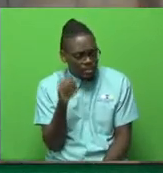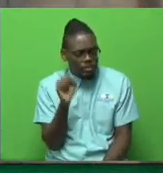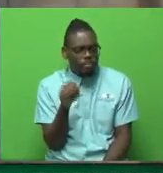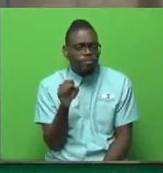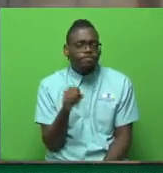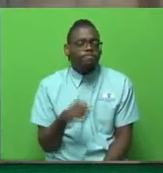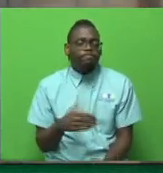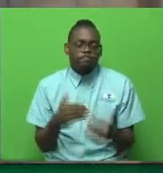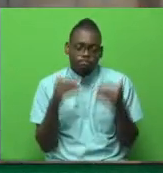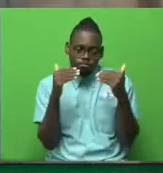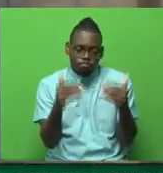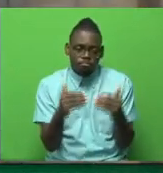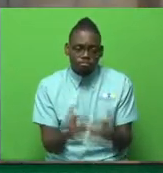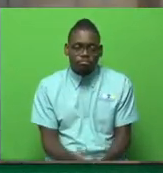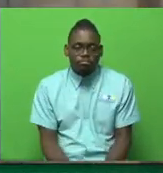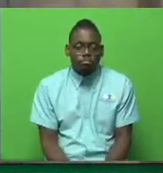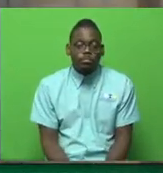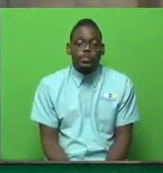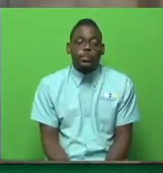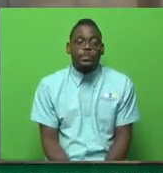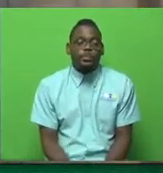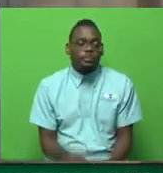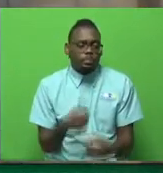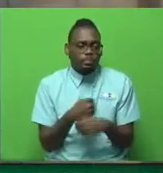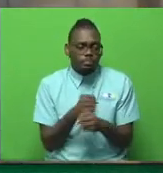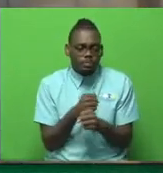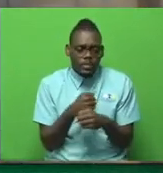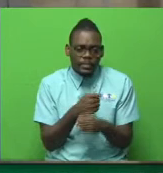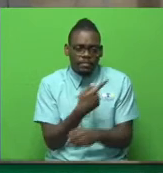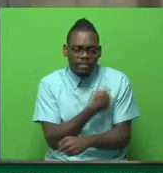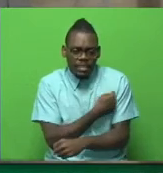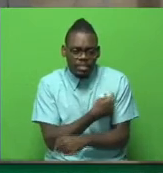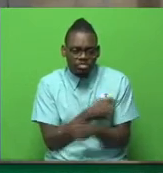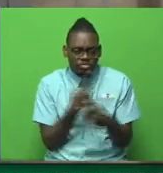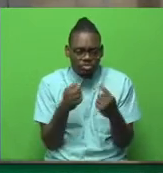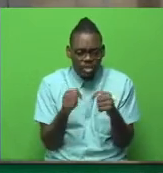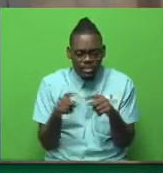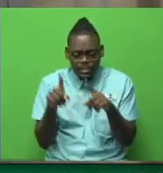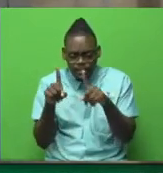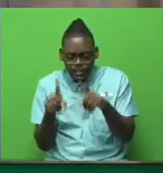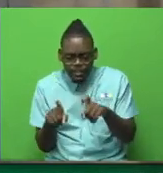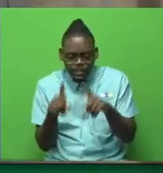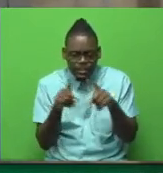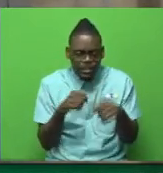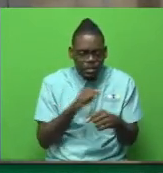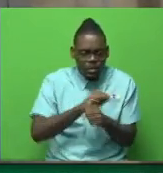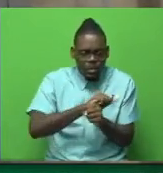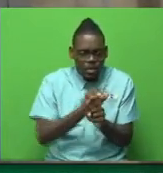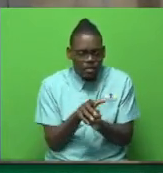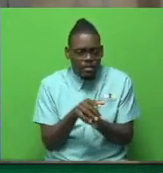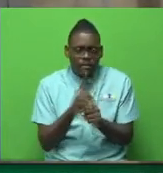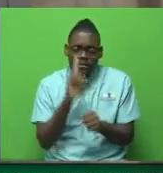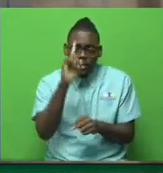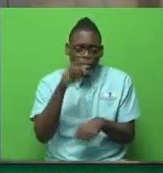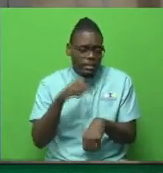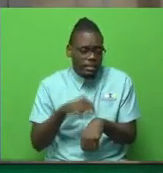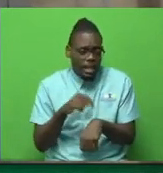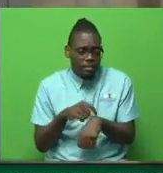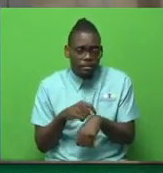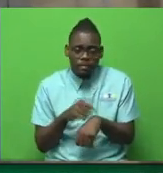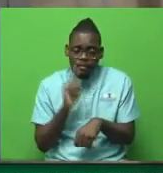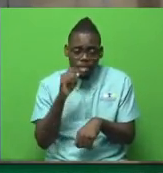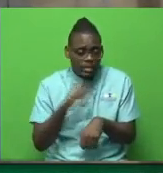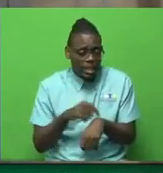do you need trial phases of many of these cool vaccines which are brand new covid-19 it's a novel virus so many of these companies